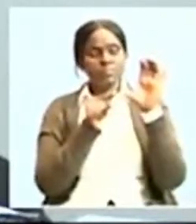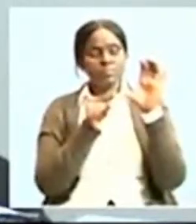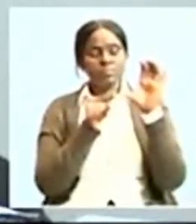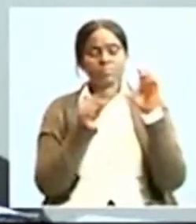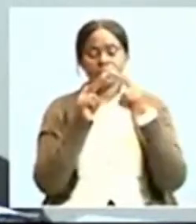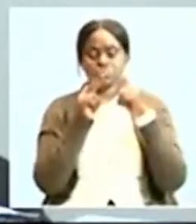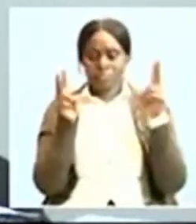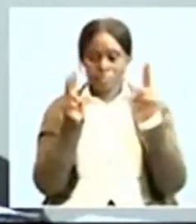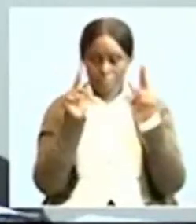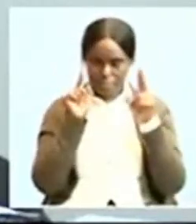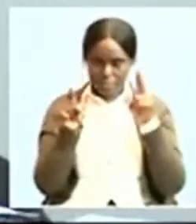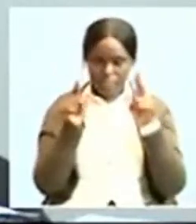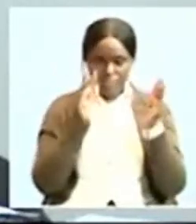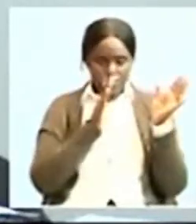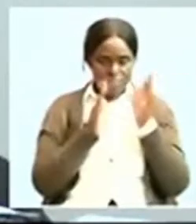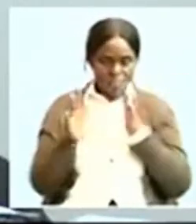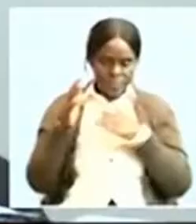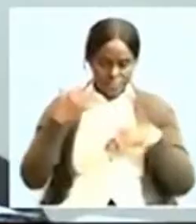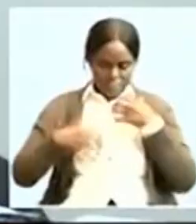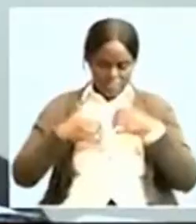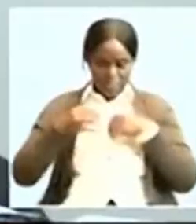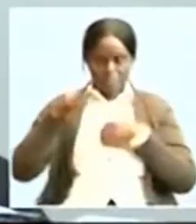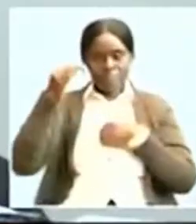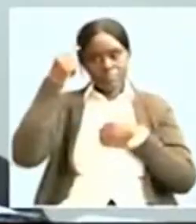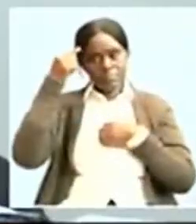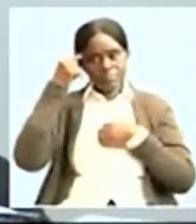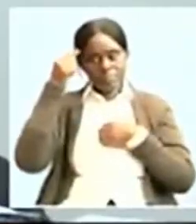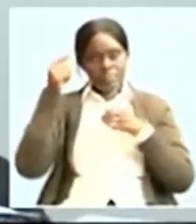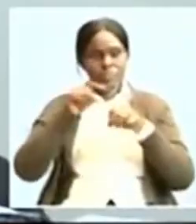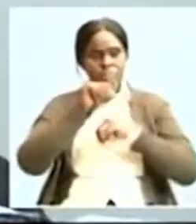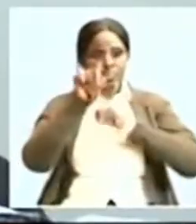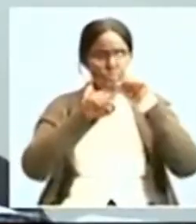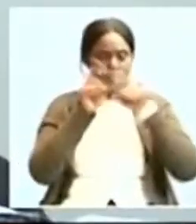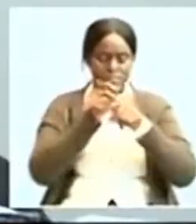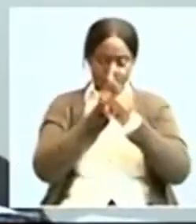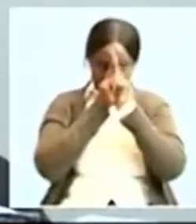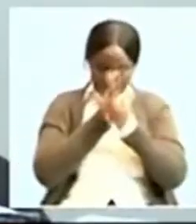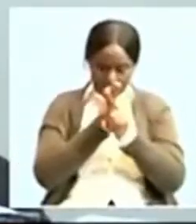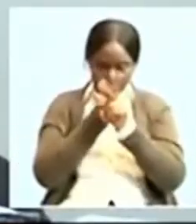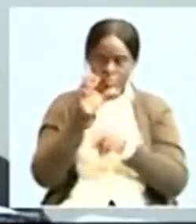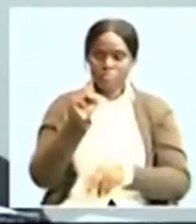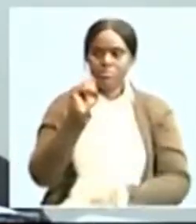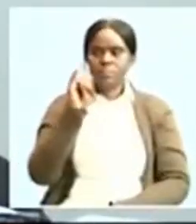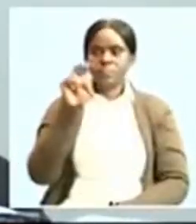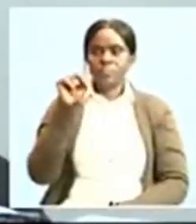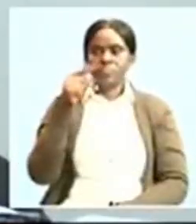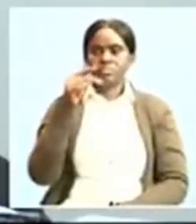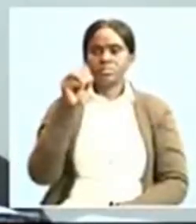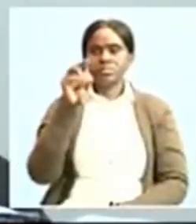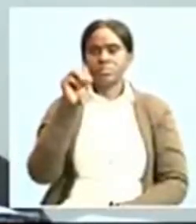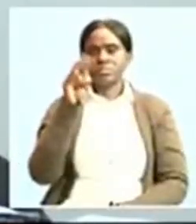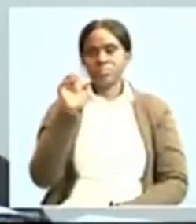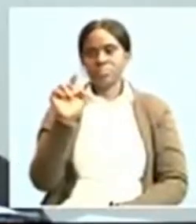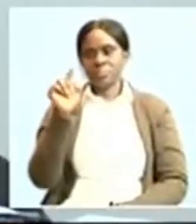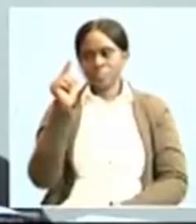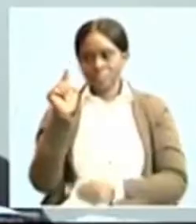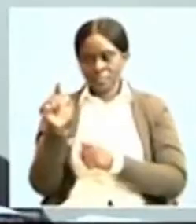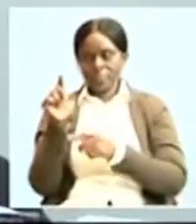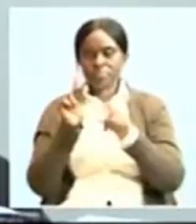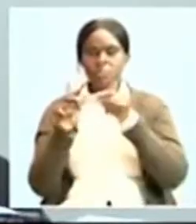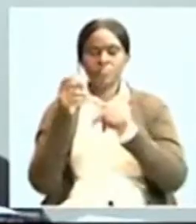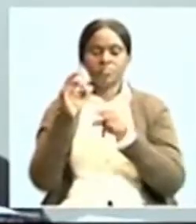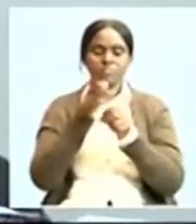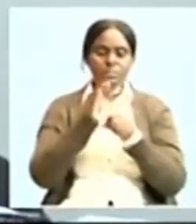So that is the desire of government. So the question by Honorable Singombe meant that first priority, the people of